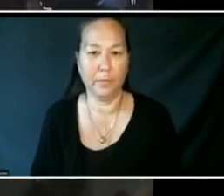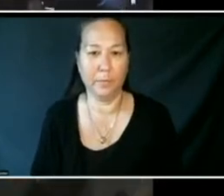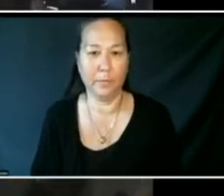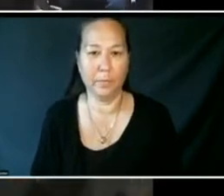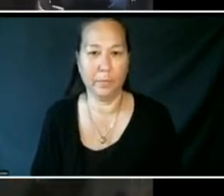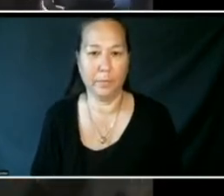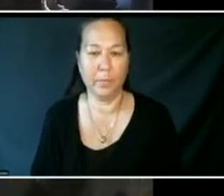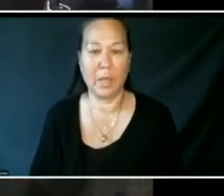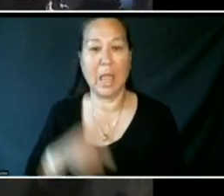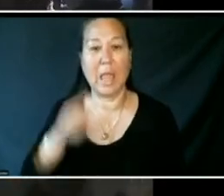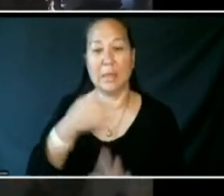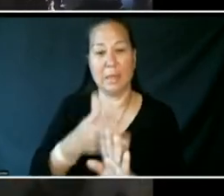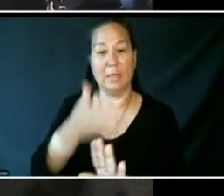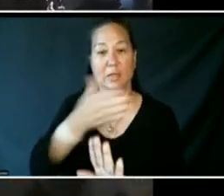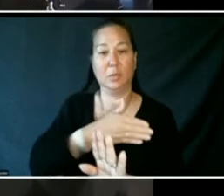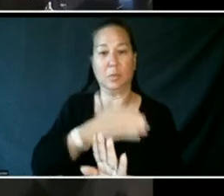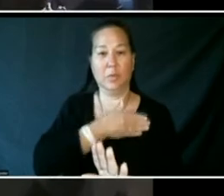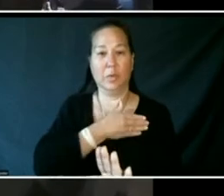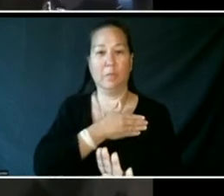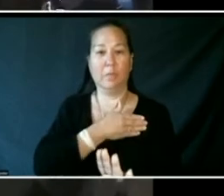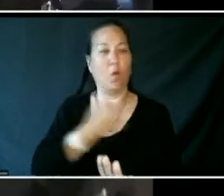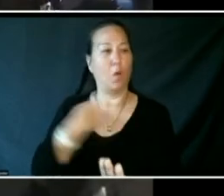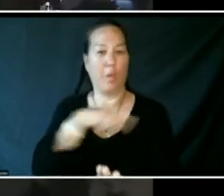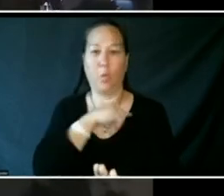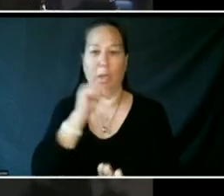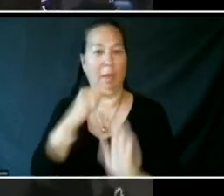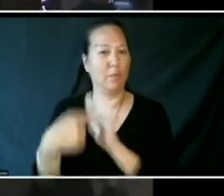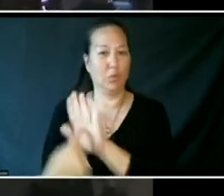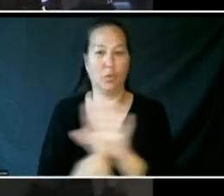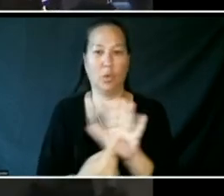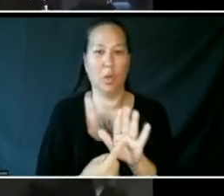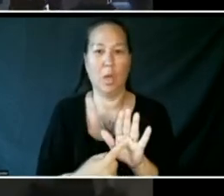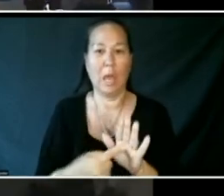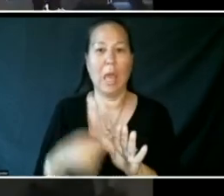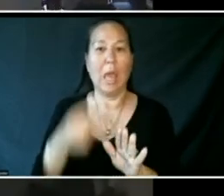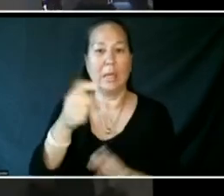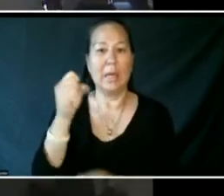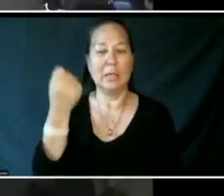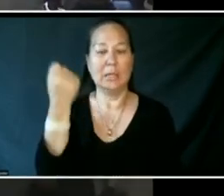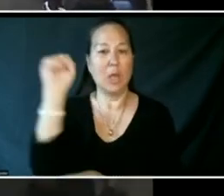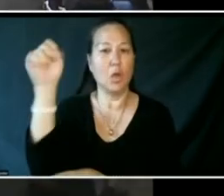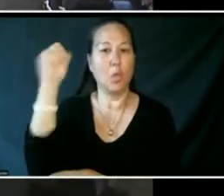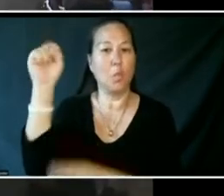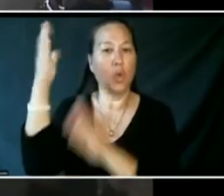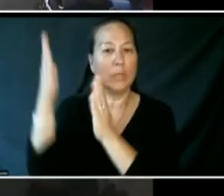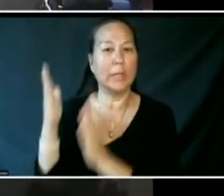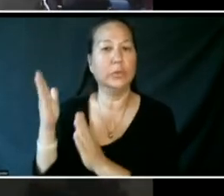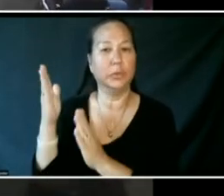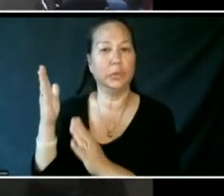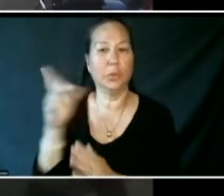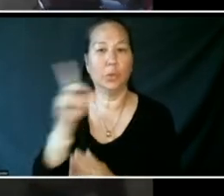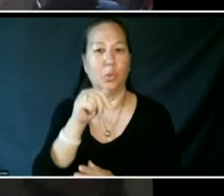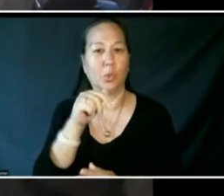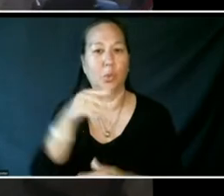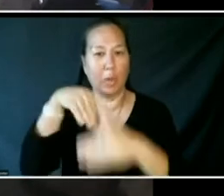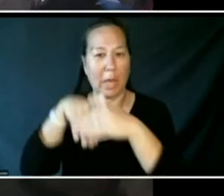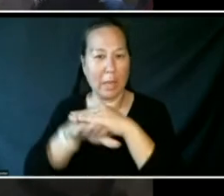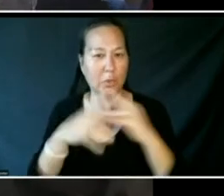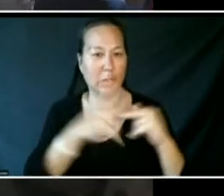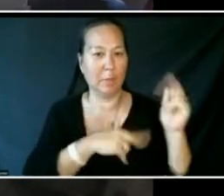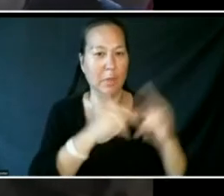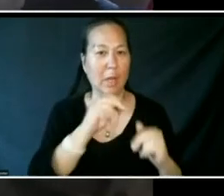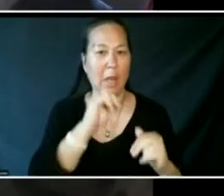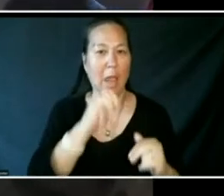This is previously undisclosed video of protesters illegally entering and refusing to leave the building. One of the